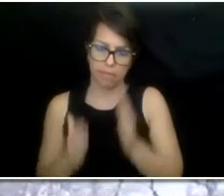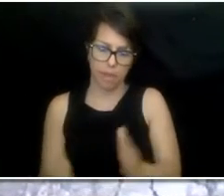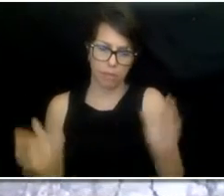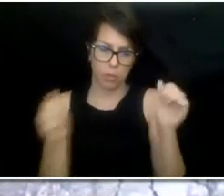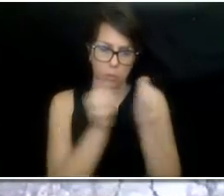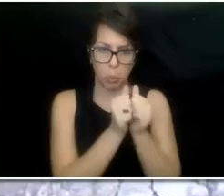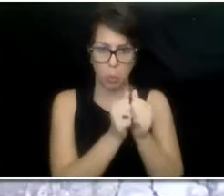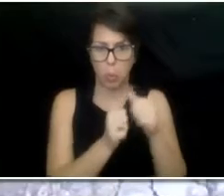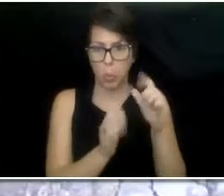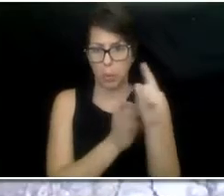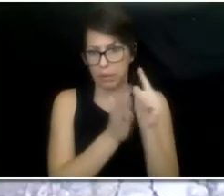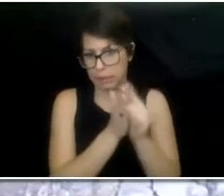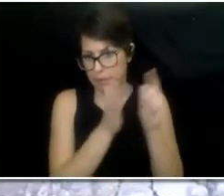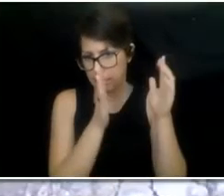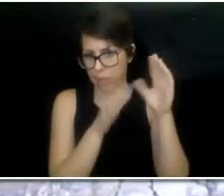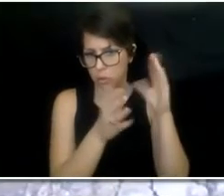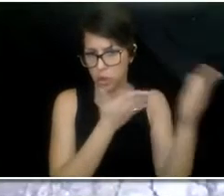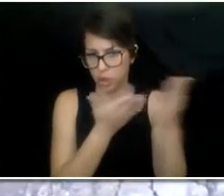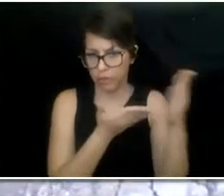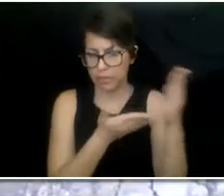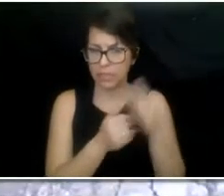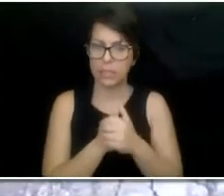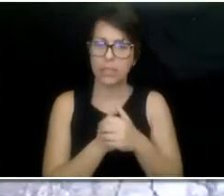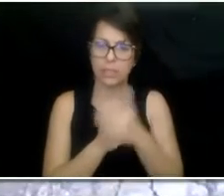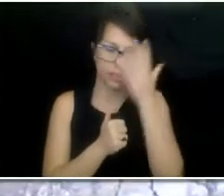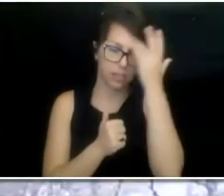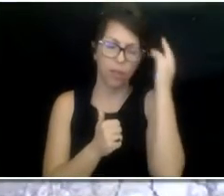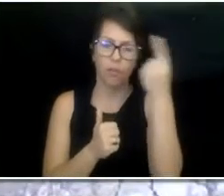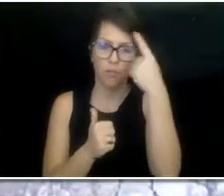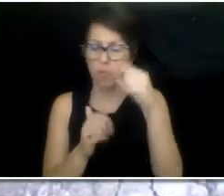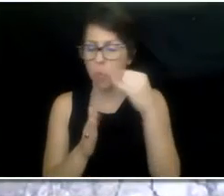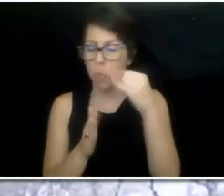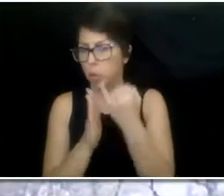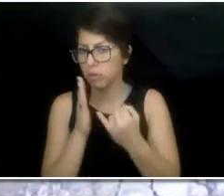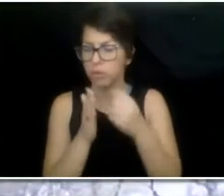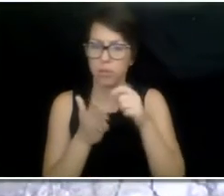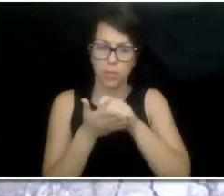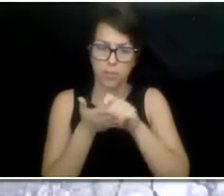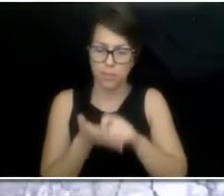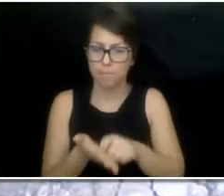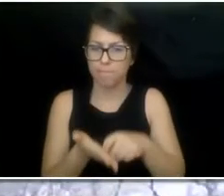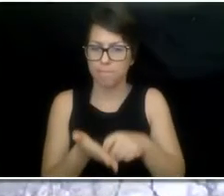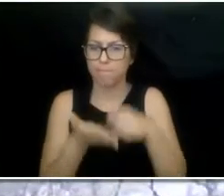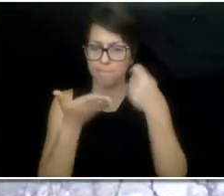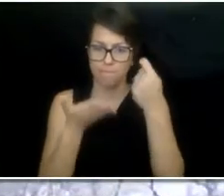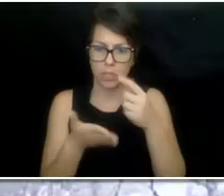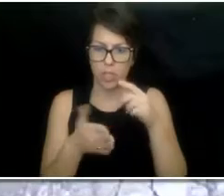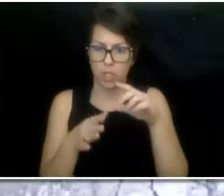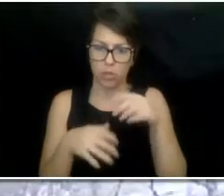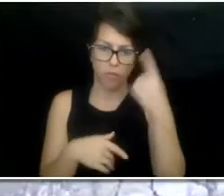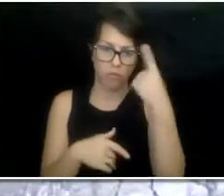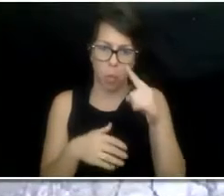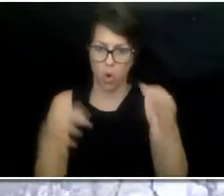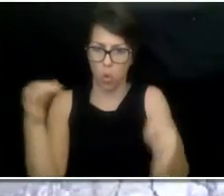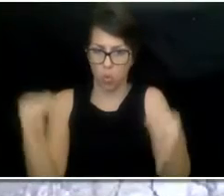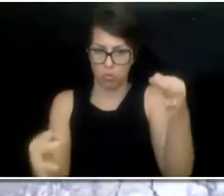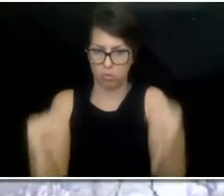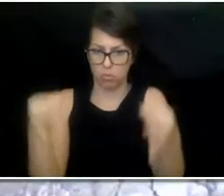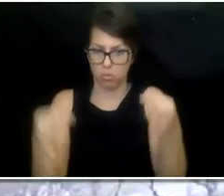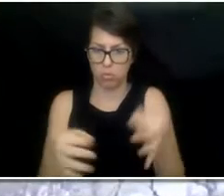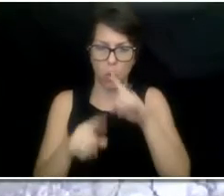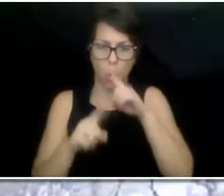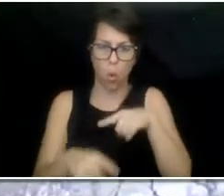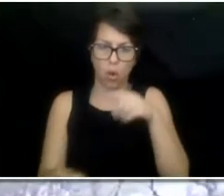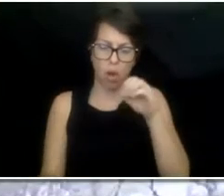basis to discuss virtual operations share best practices for safety planning and risk assessment and provide